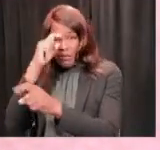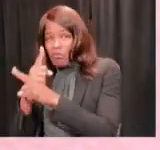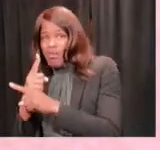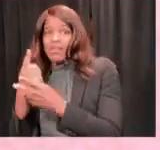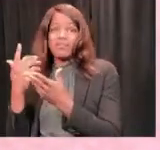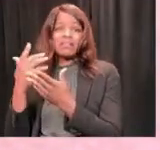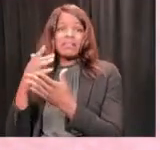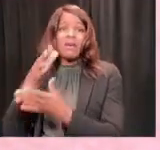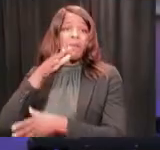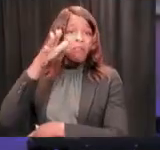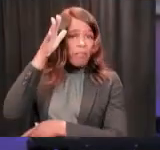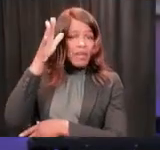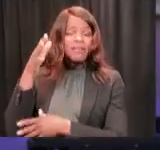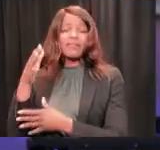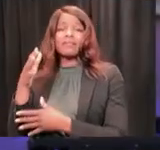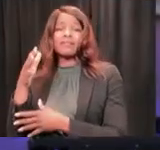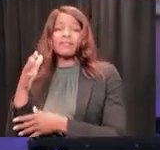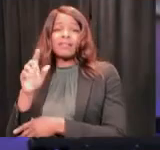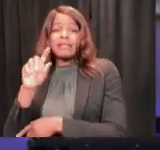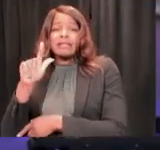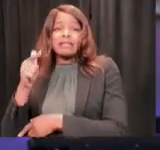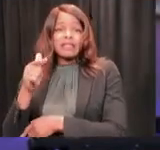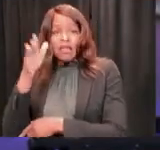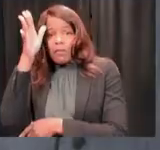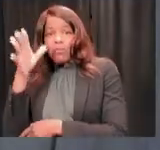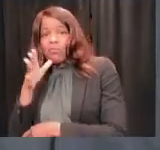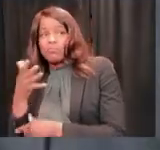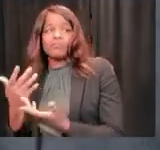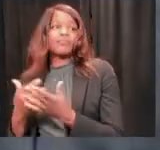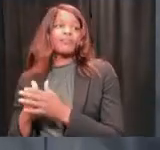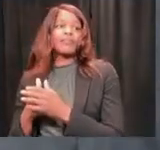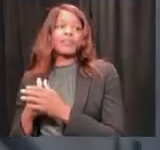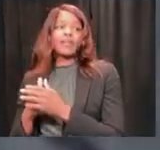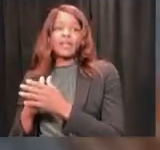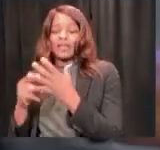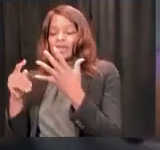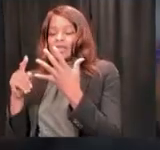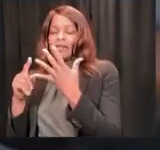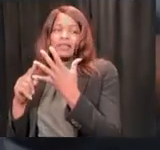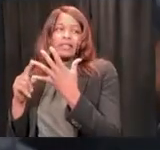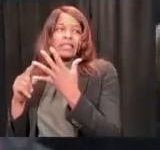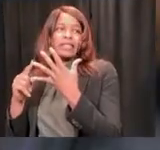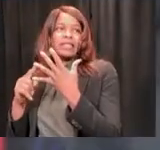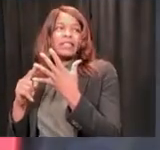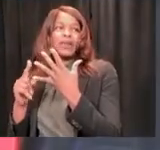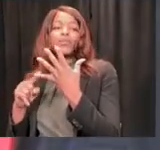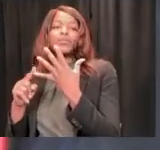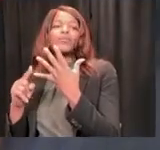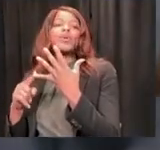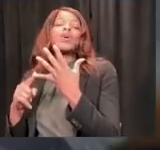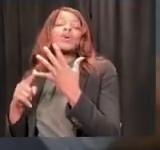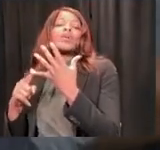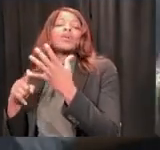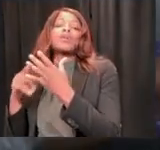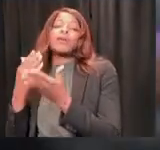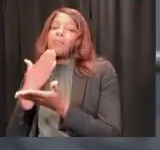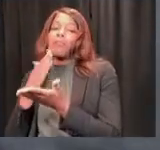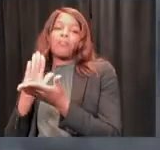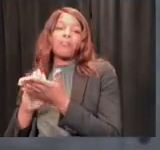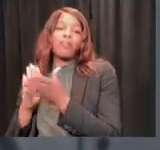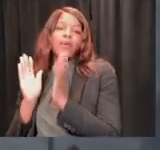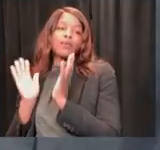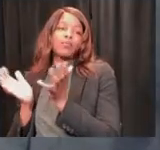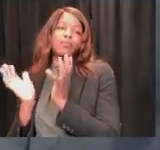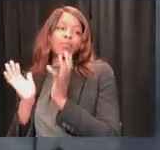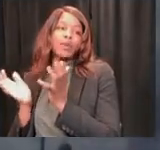just fighting between this conflict, poor communication, right? You never knew what was going on. You never knew whether you was coming or going, never